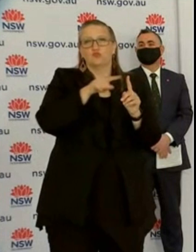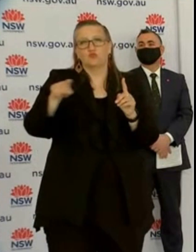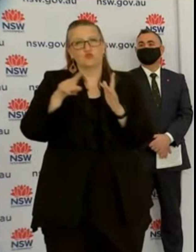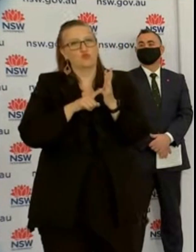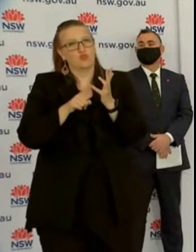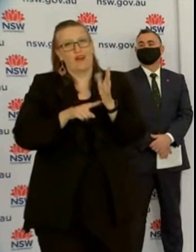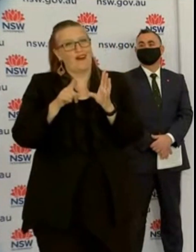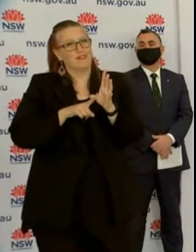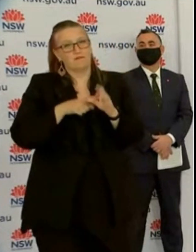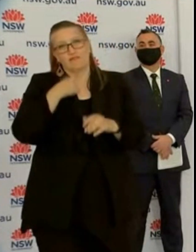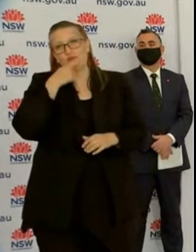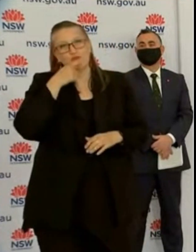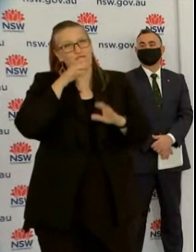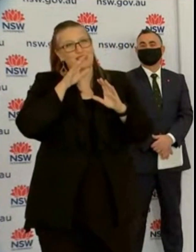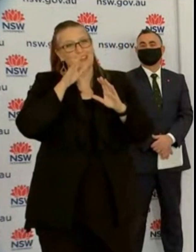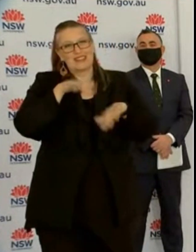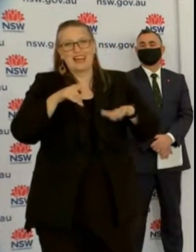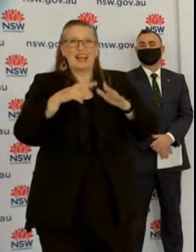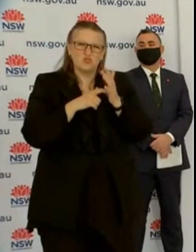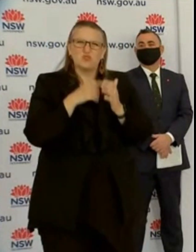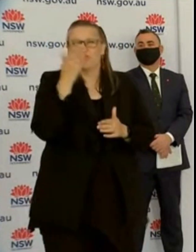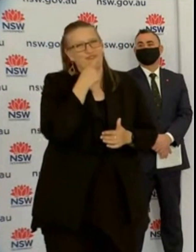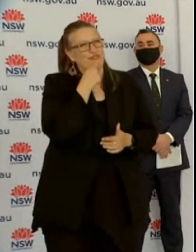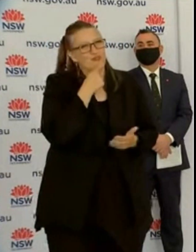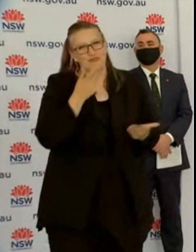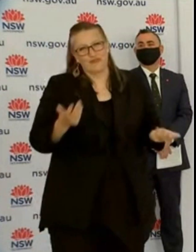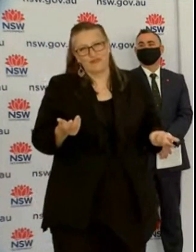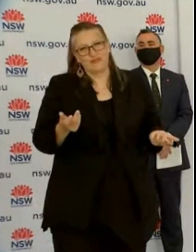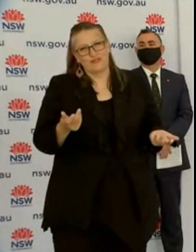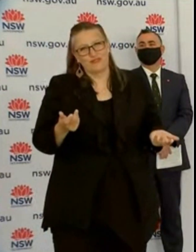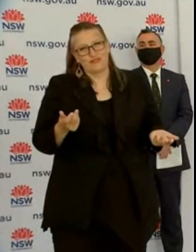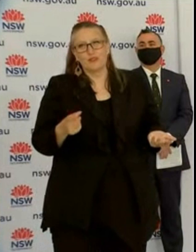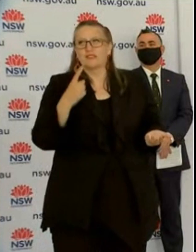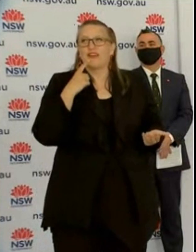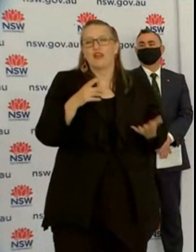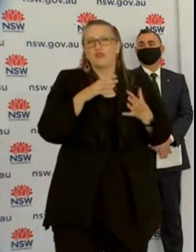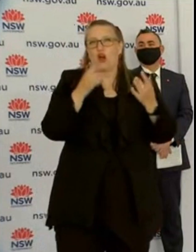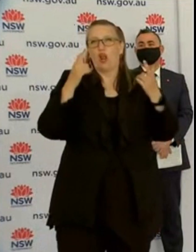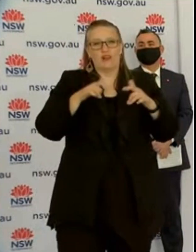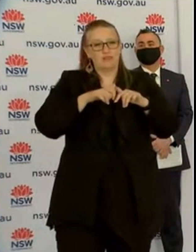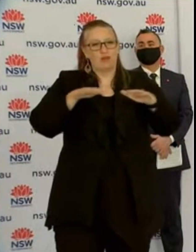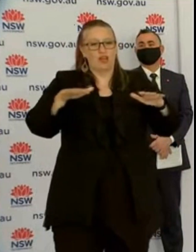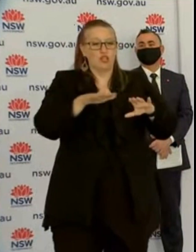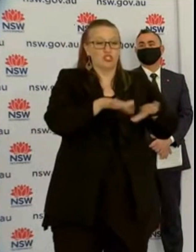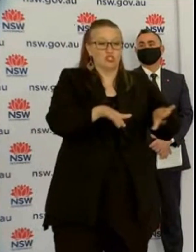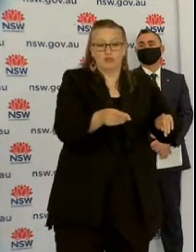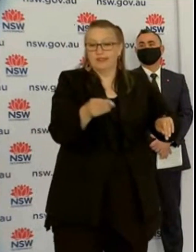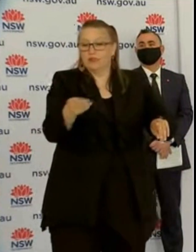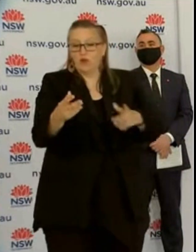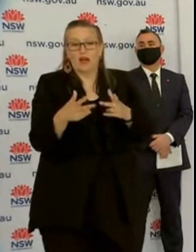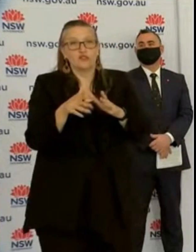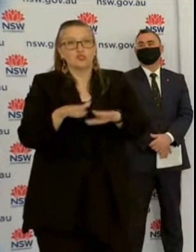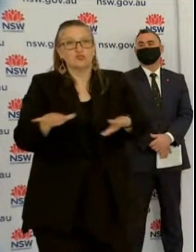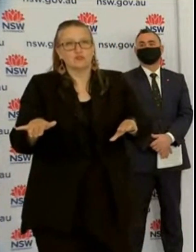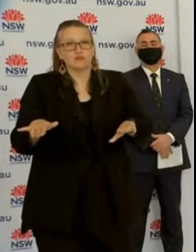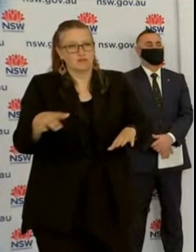term 3, there's been not that many kids at school. So just in terms of, they're saying in this research that there's not a lot of spread between child to child, but can